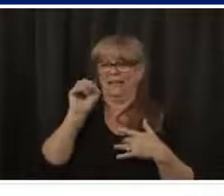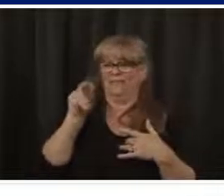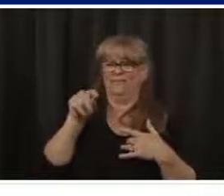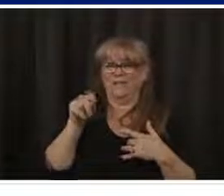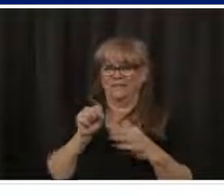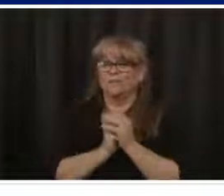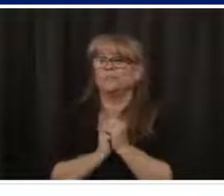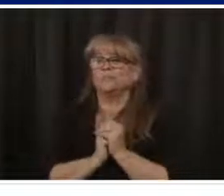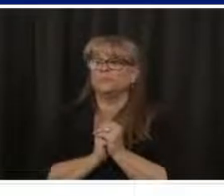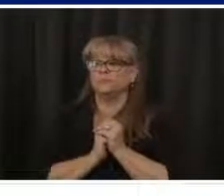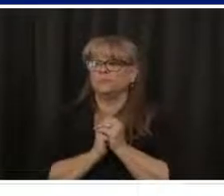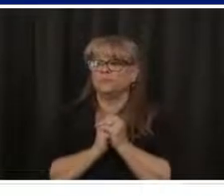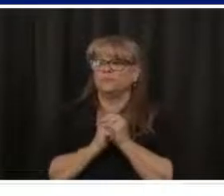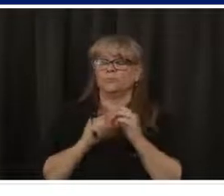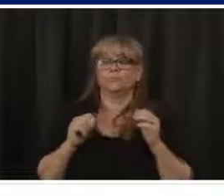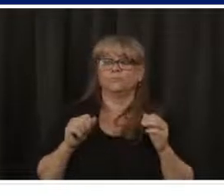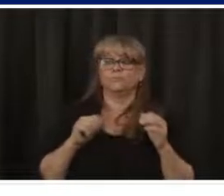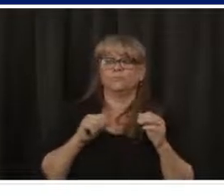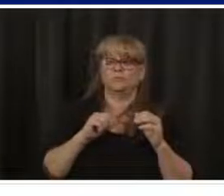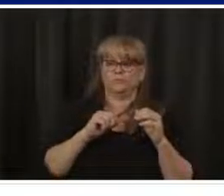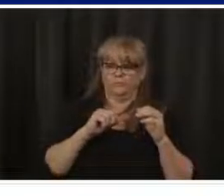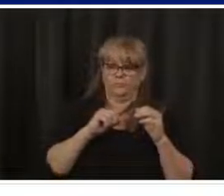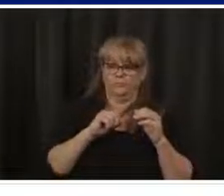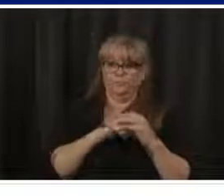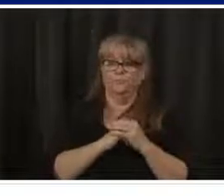You can set up an appointment or just show up.